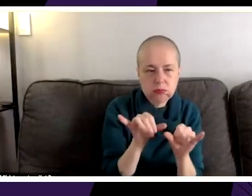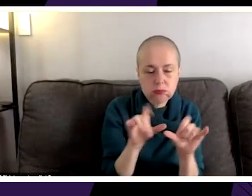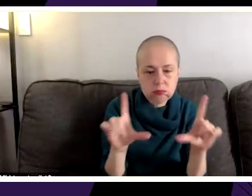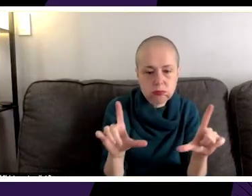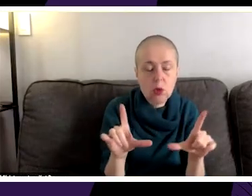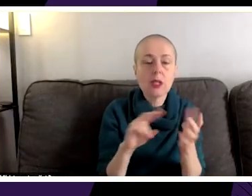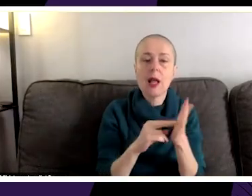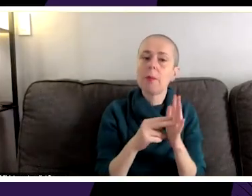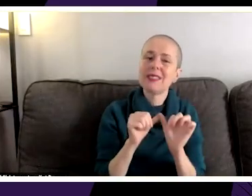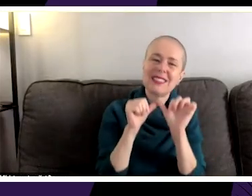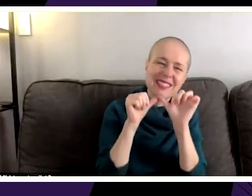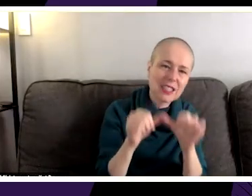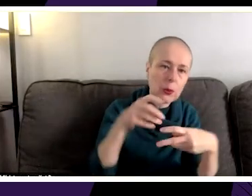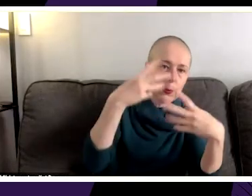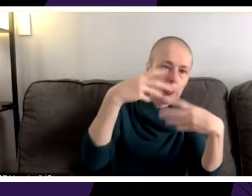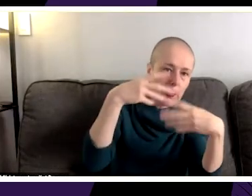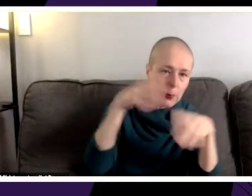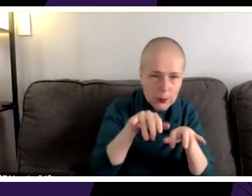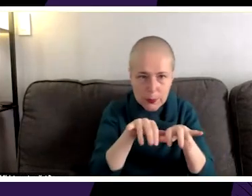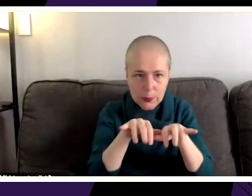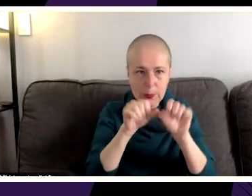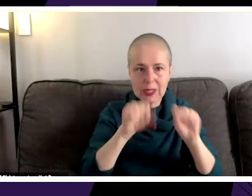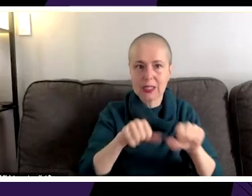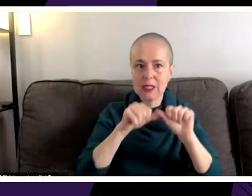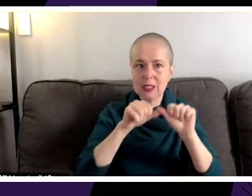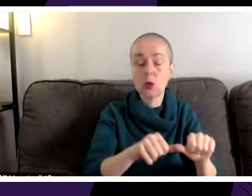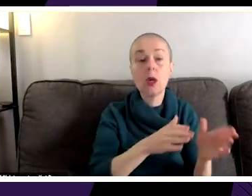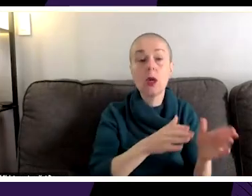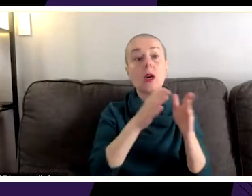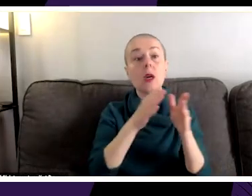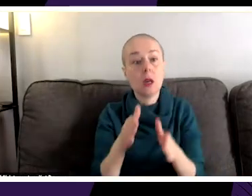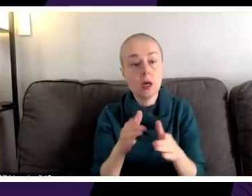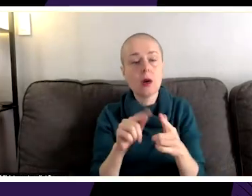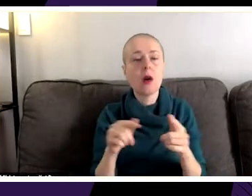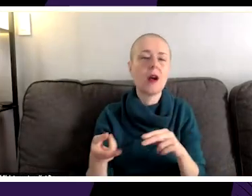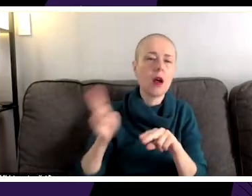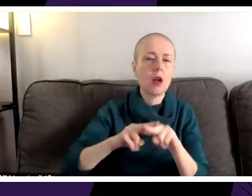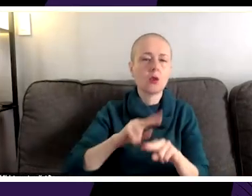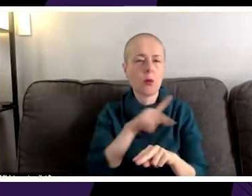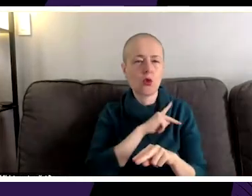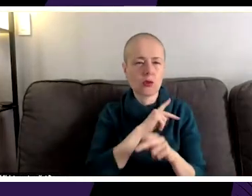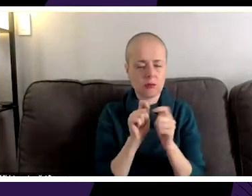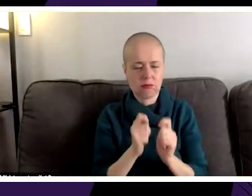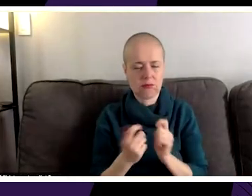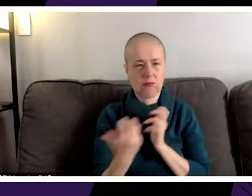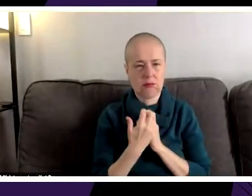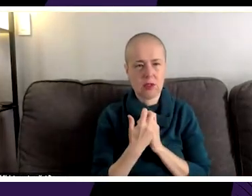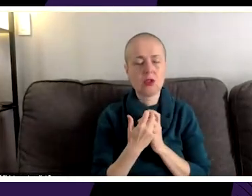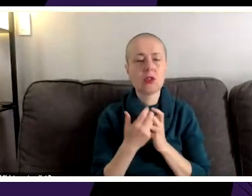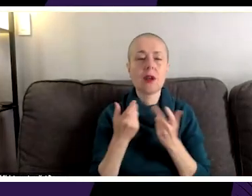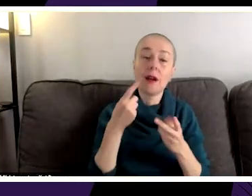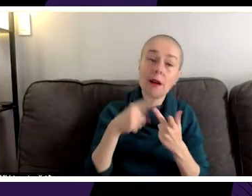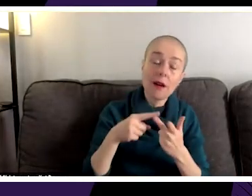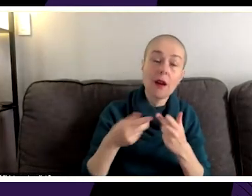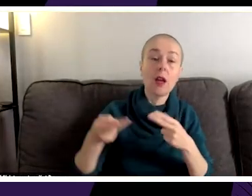your flow. And finally, more personalization and accessibility options like, say, different themes, layouts, or